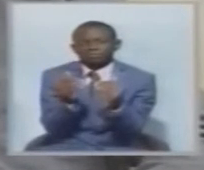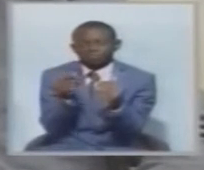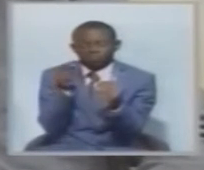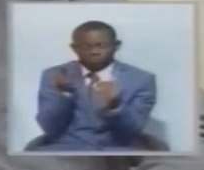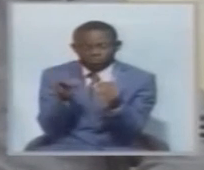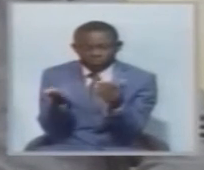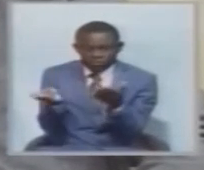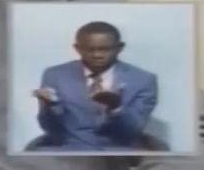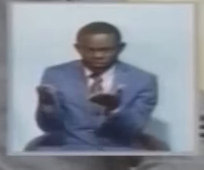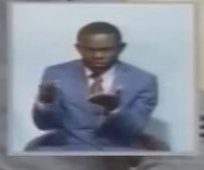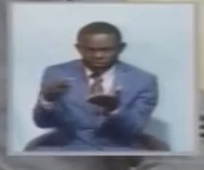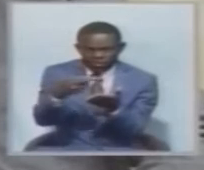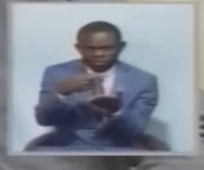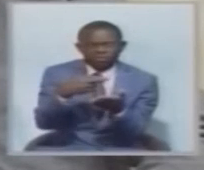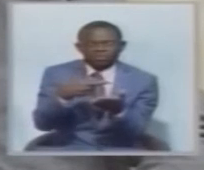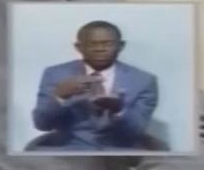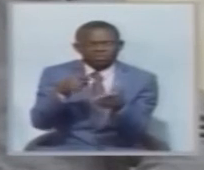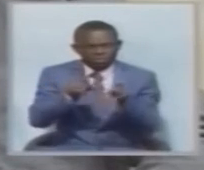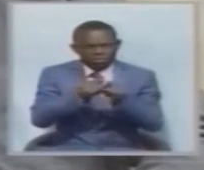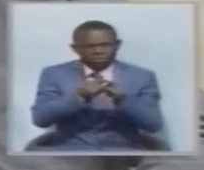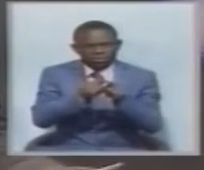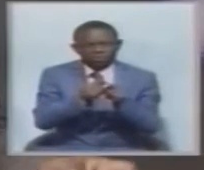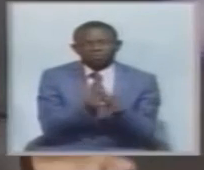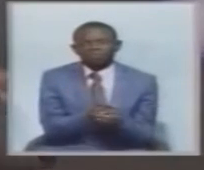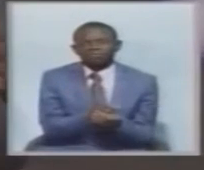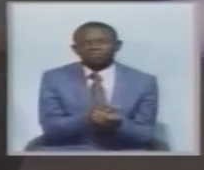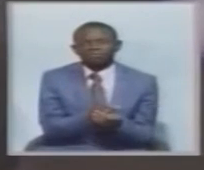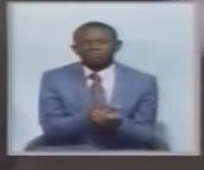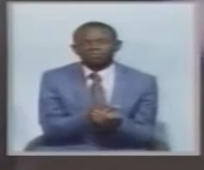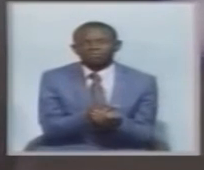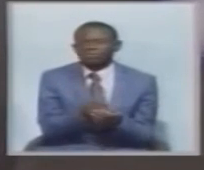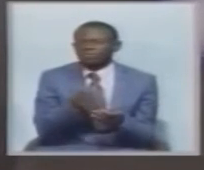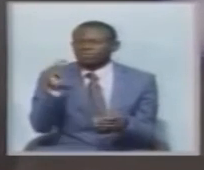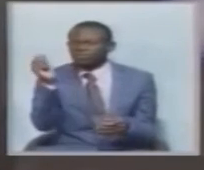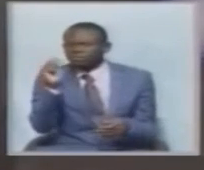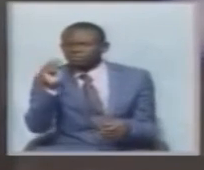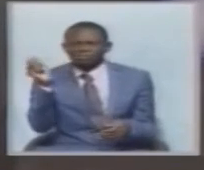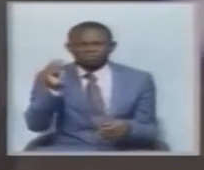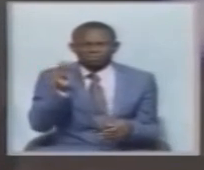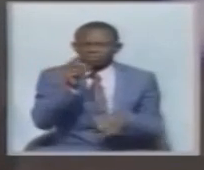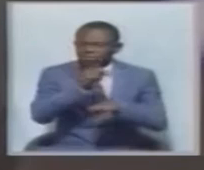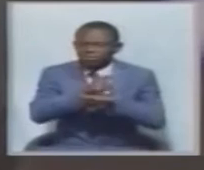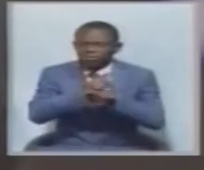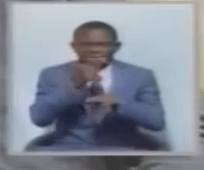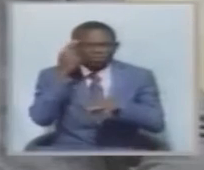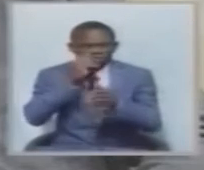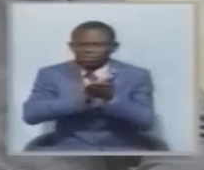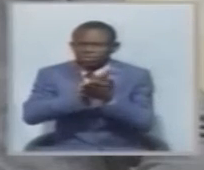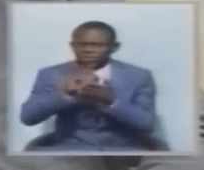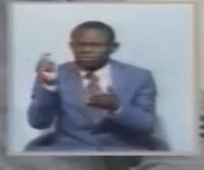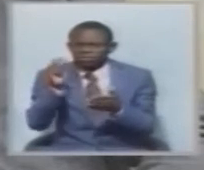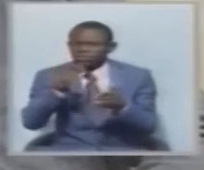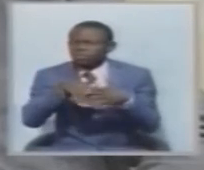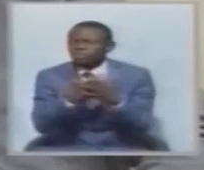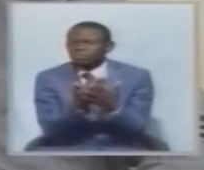but for the entire economy at large. The sanitation, where are we taking this project? Yeah, sanitation. Urban areas only? Yeah, sanitation has to